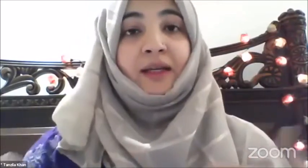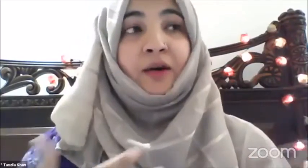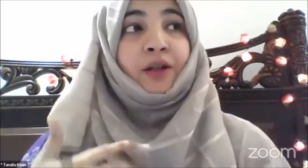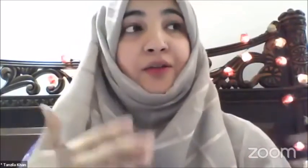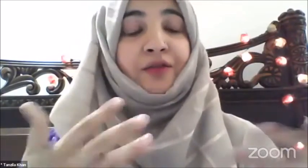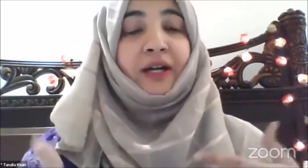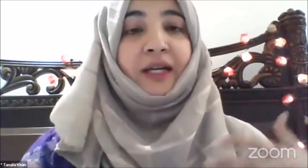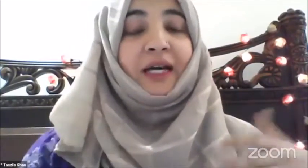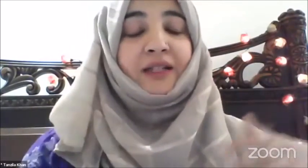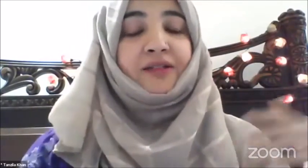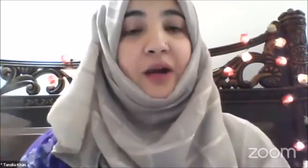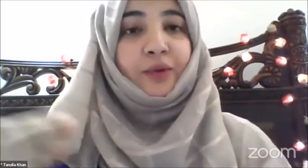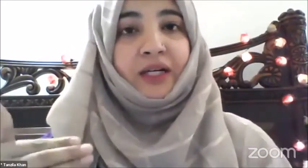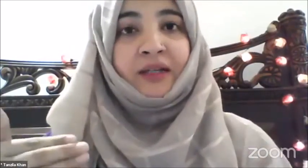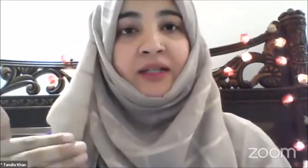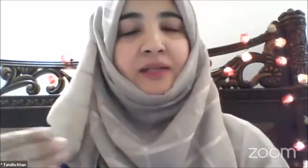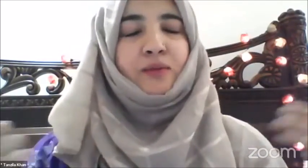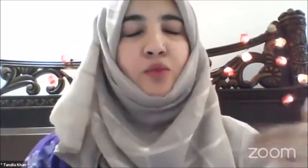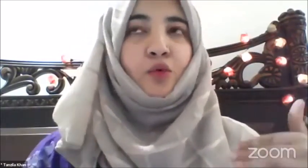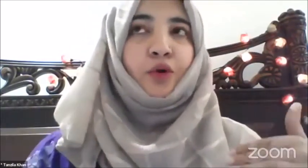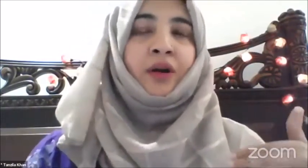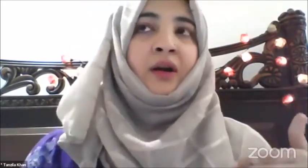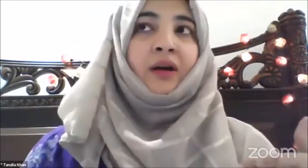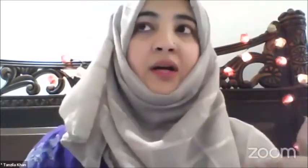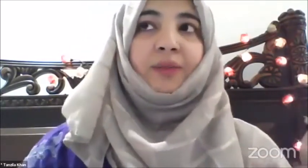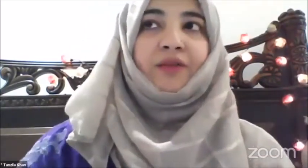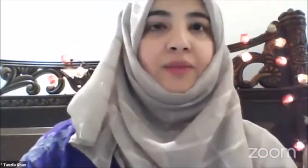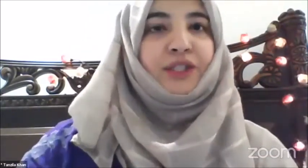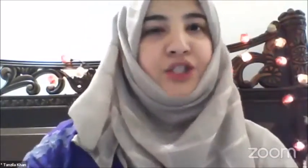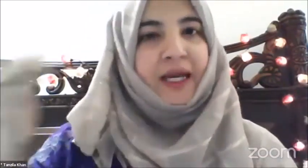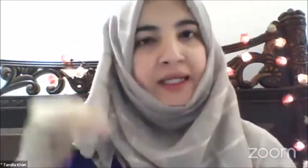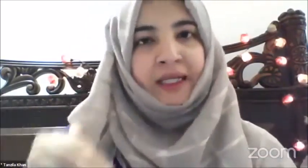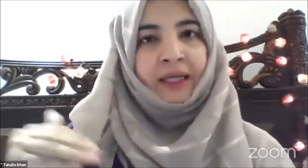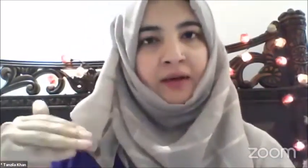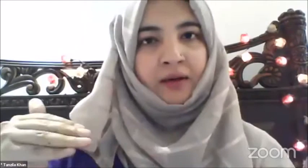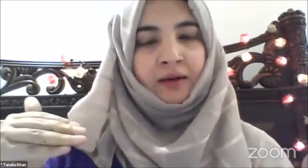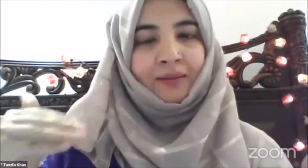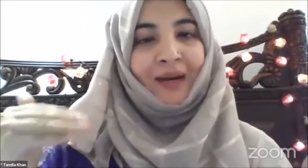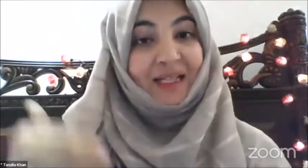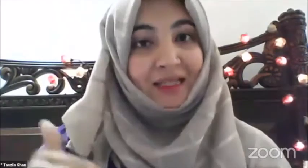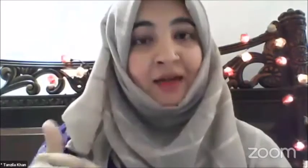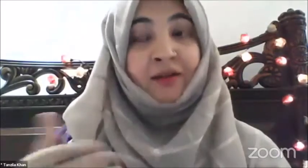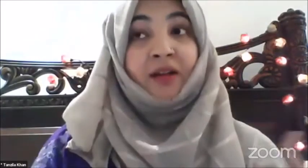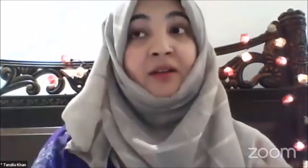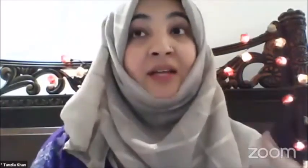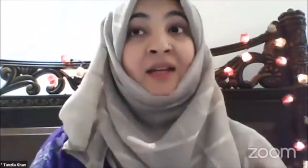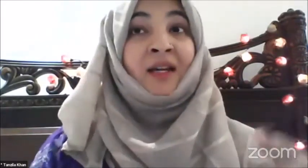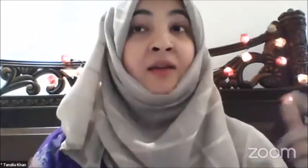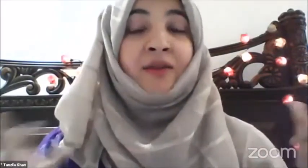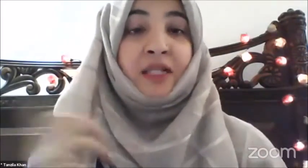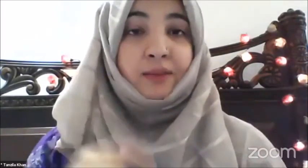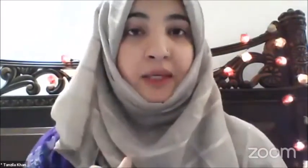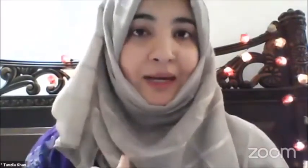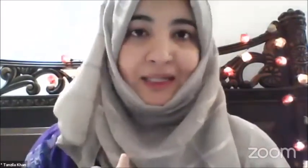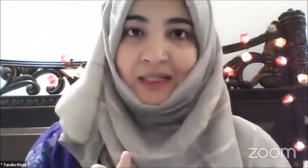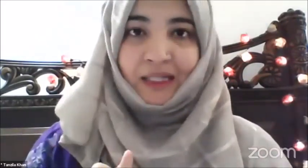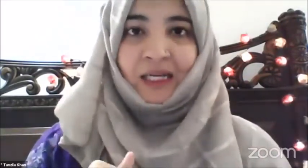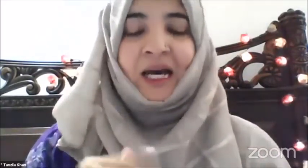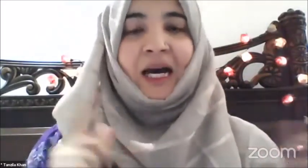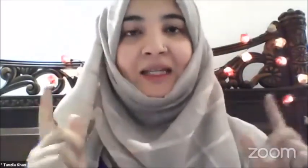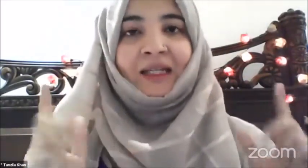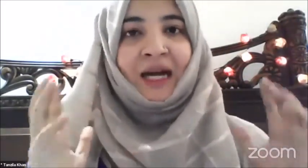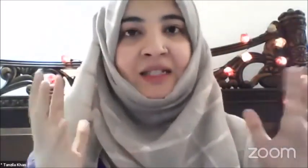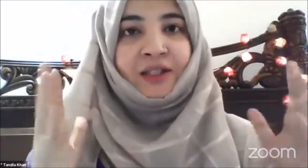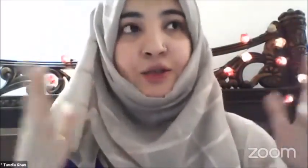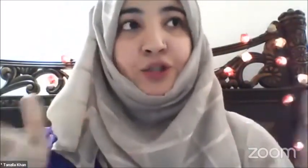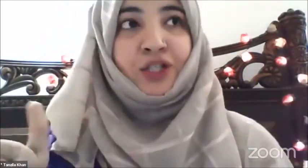I think all the funding that is routed, it's more coming from a charity mindset rather than an investment mindset.